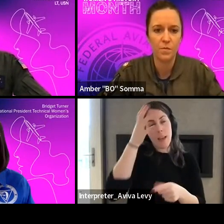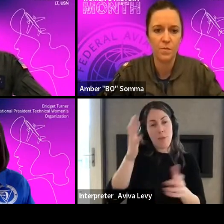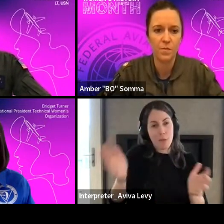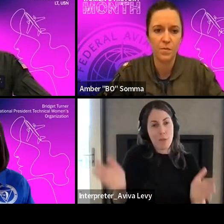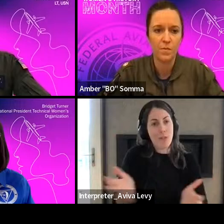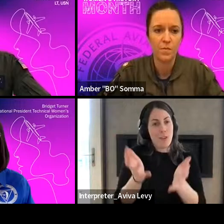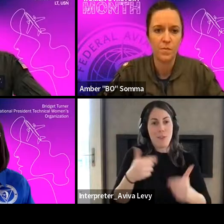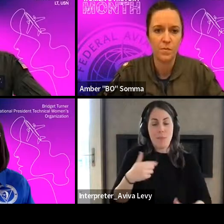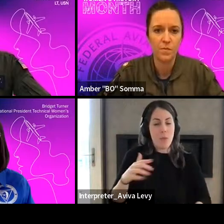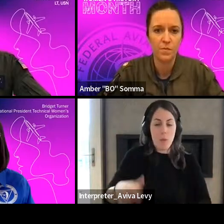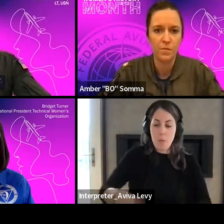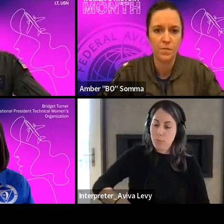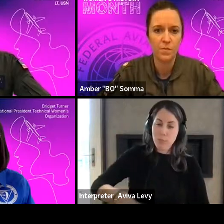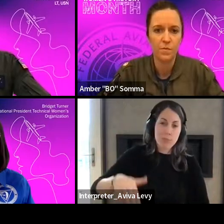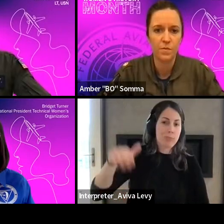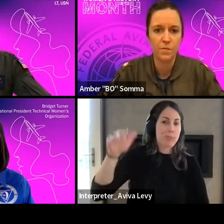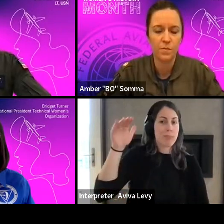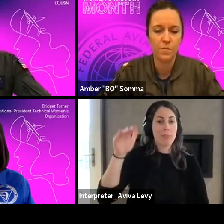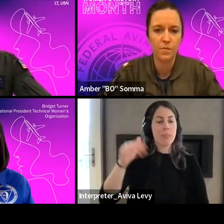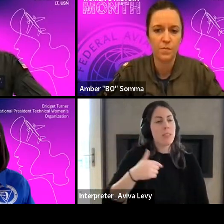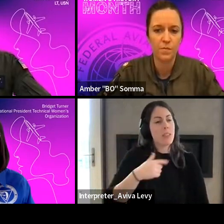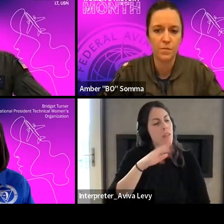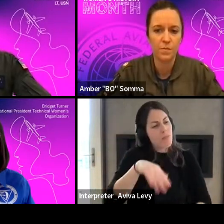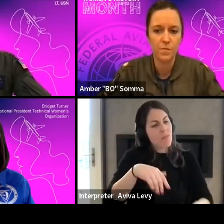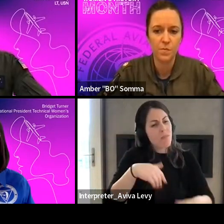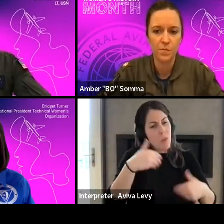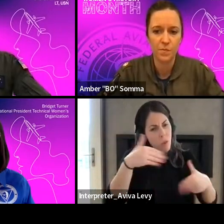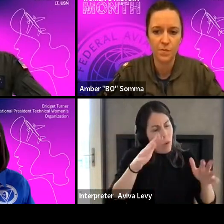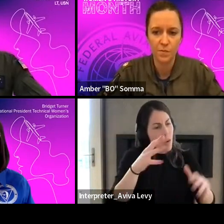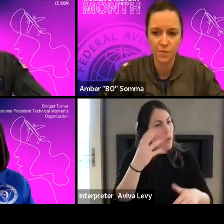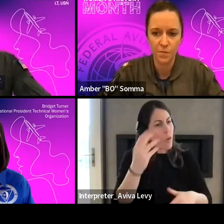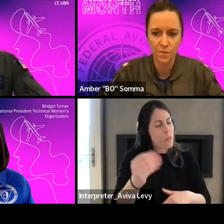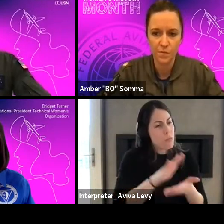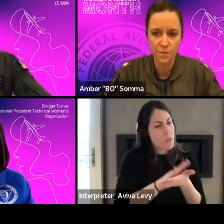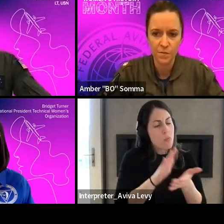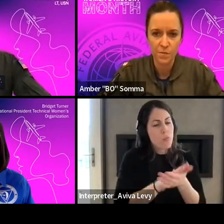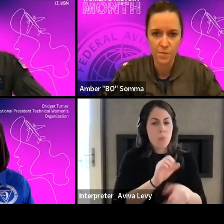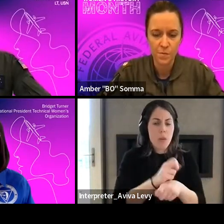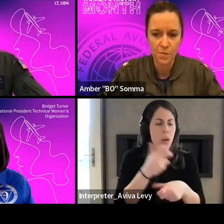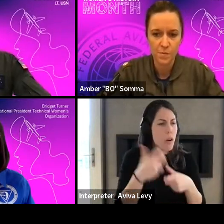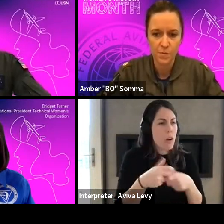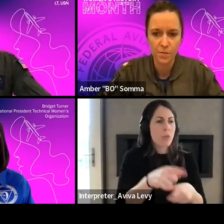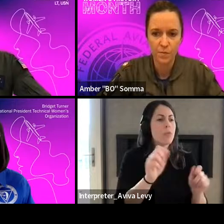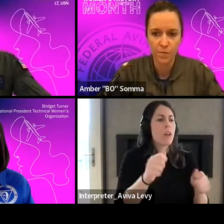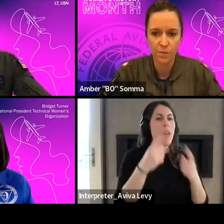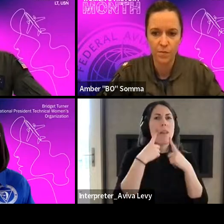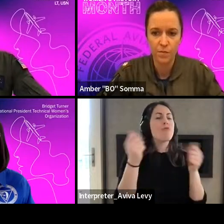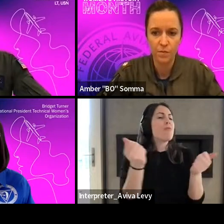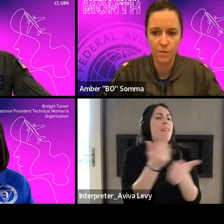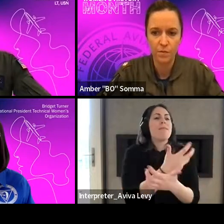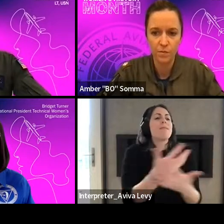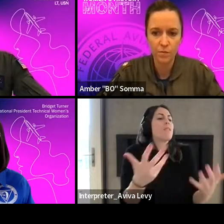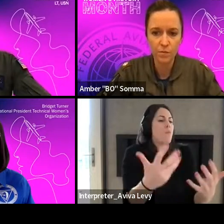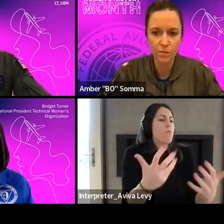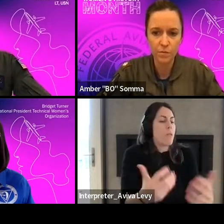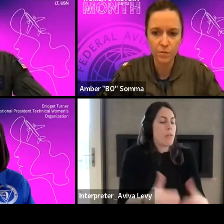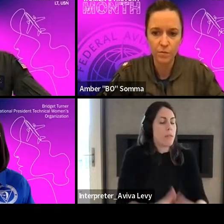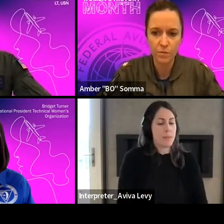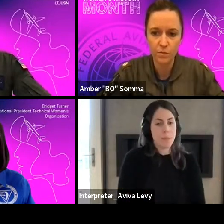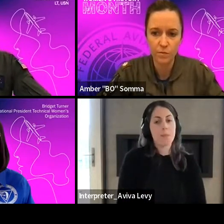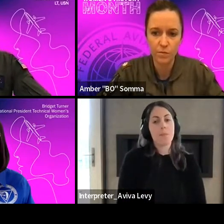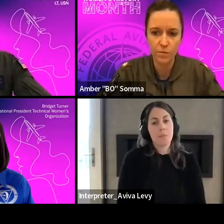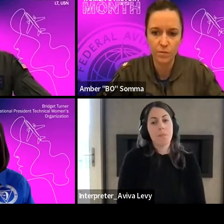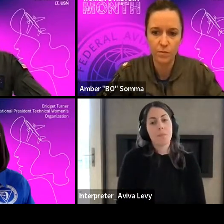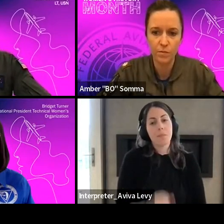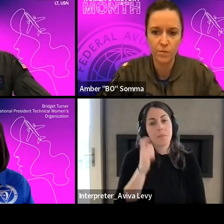encouraged me my entire life, you know, go to school, work hard. You can do anything that you want to do. And, you